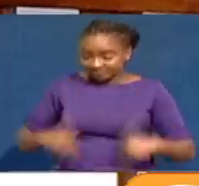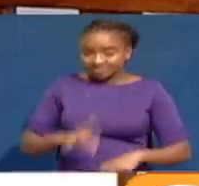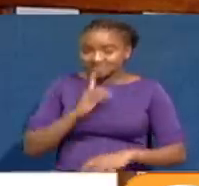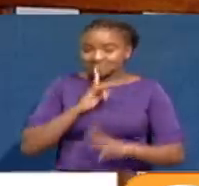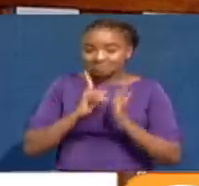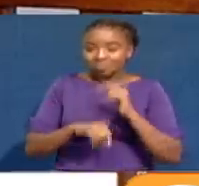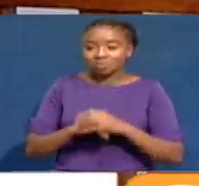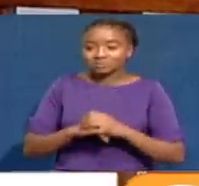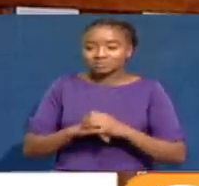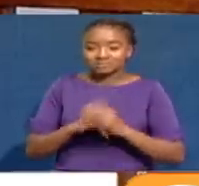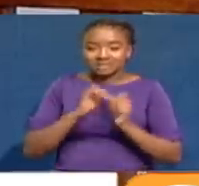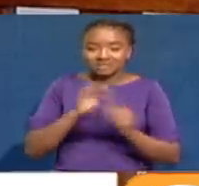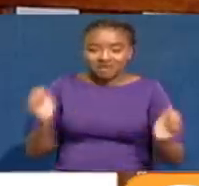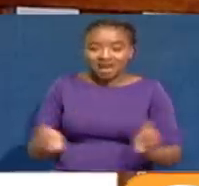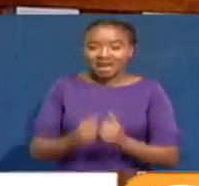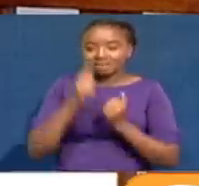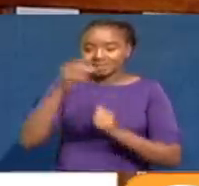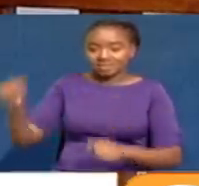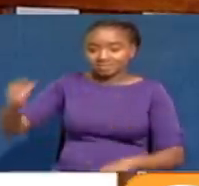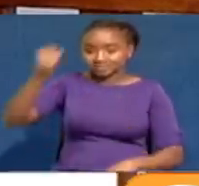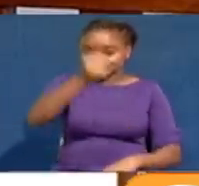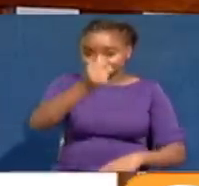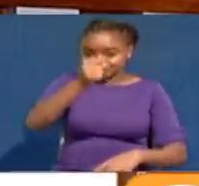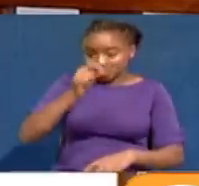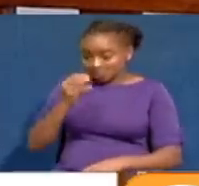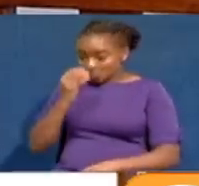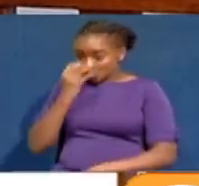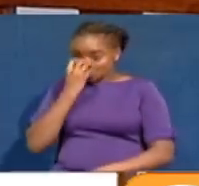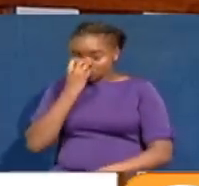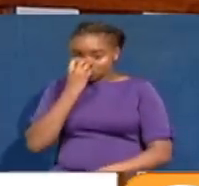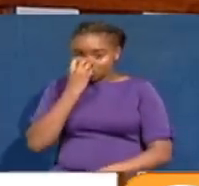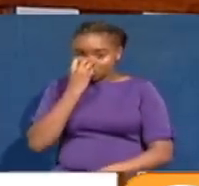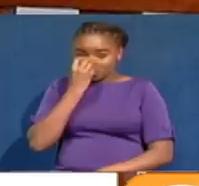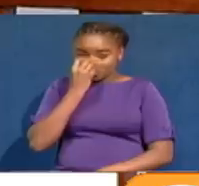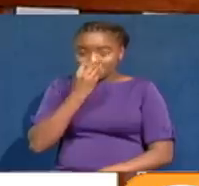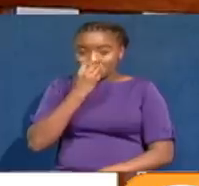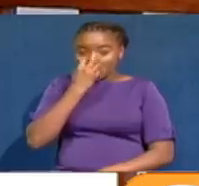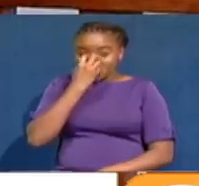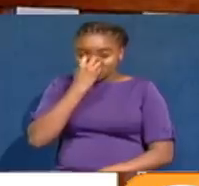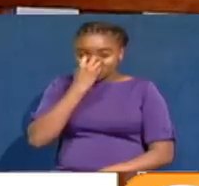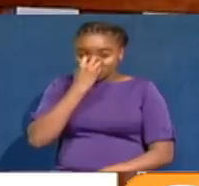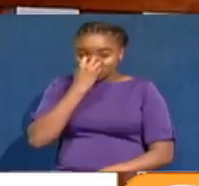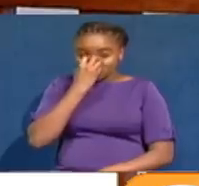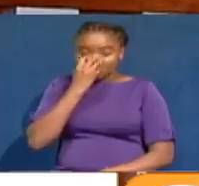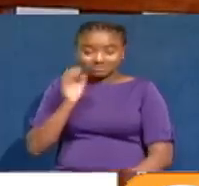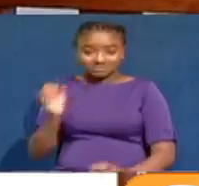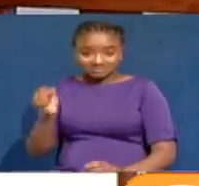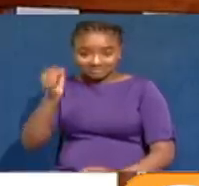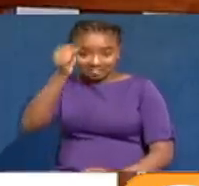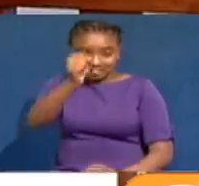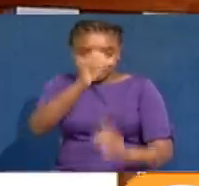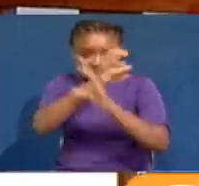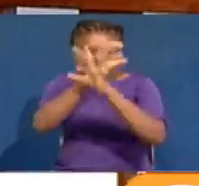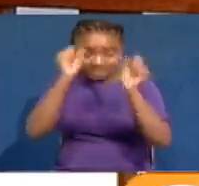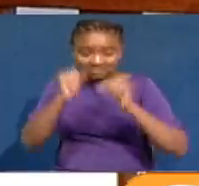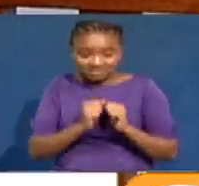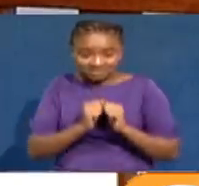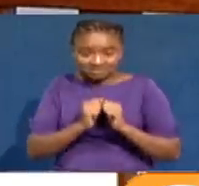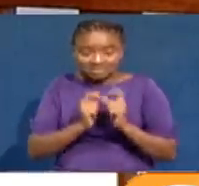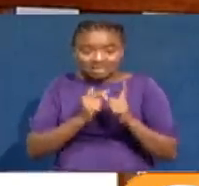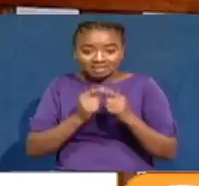the unfortunate event you end up being president, when you look at those people on their face, what will you tell them?